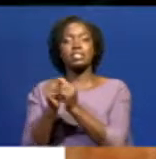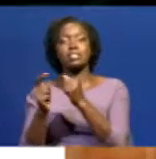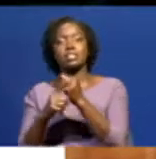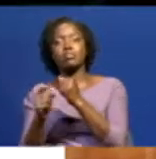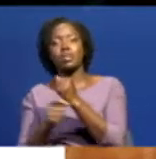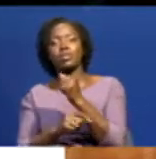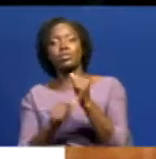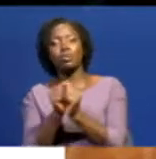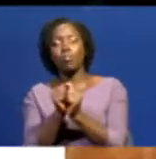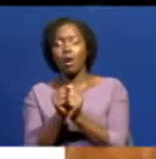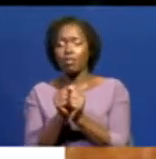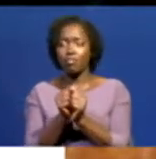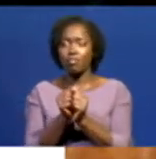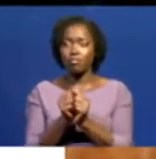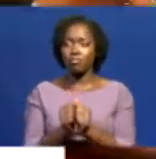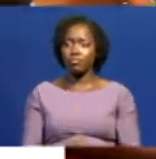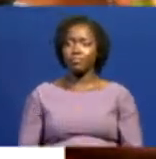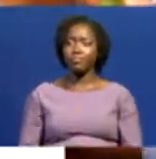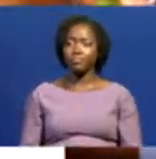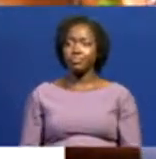October.